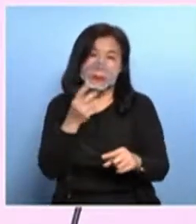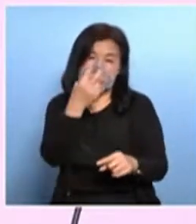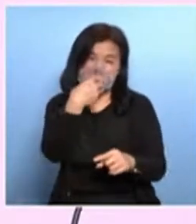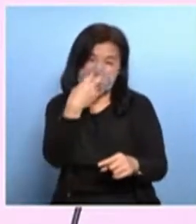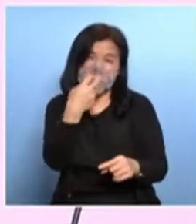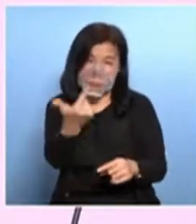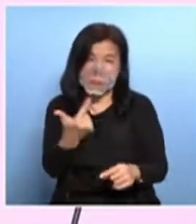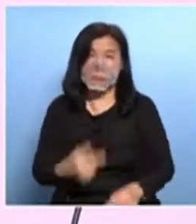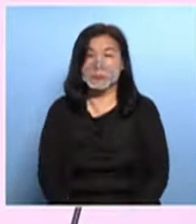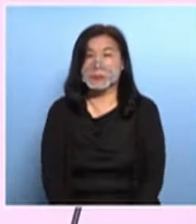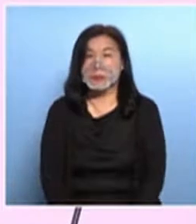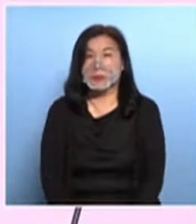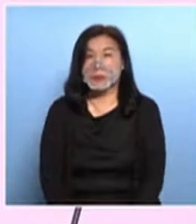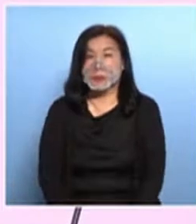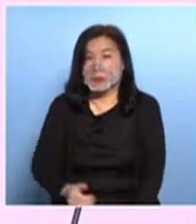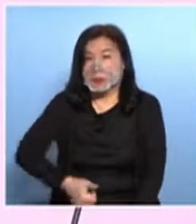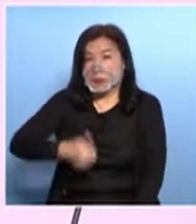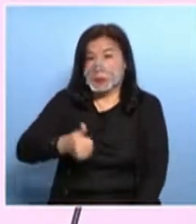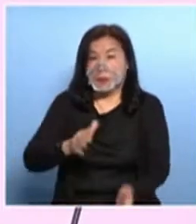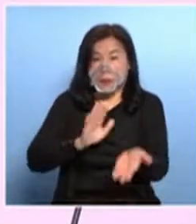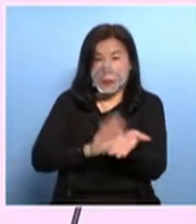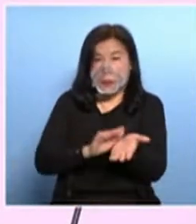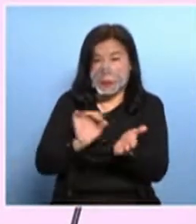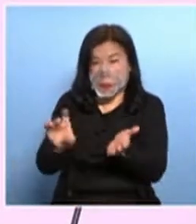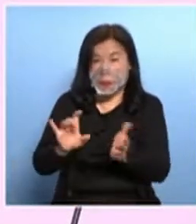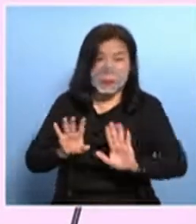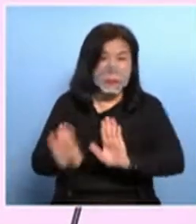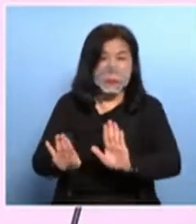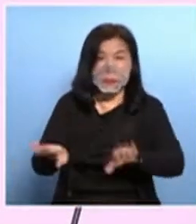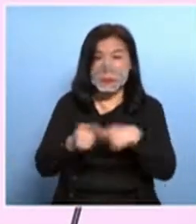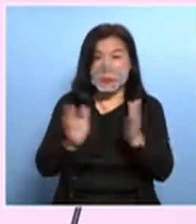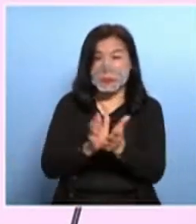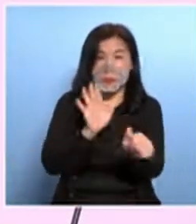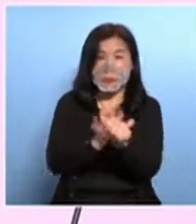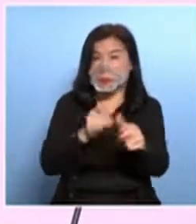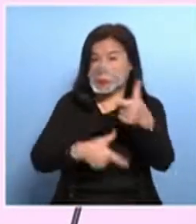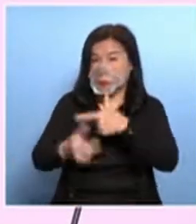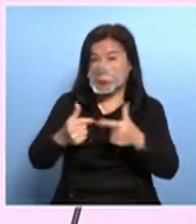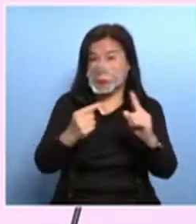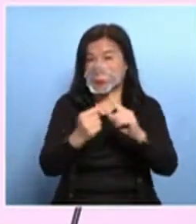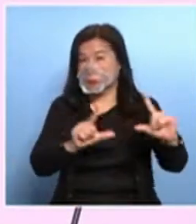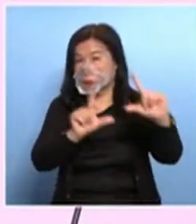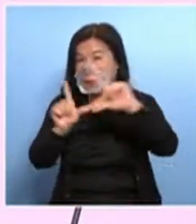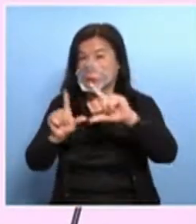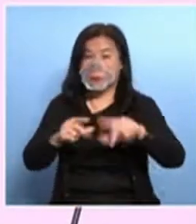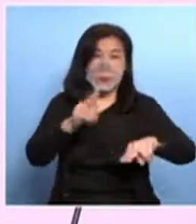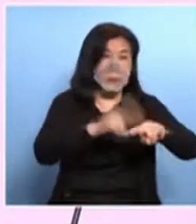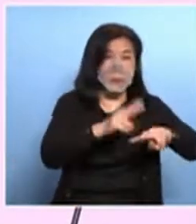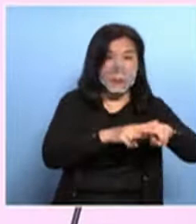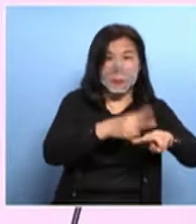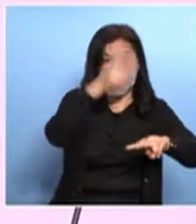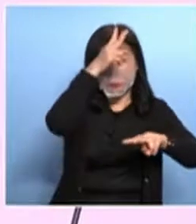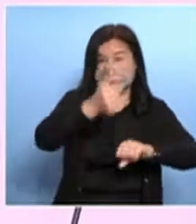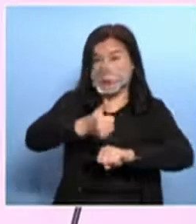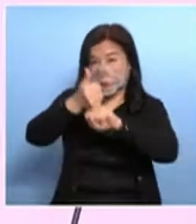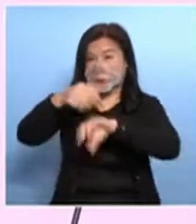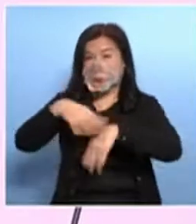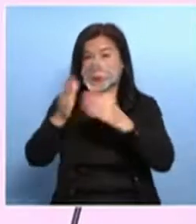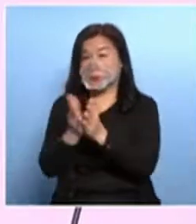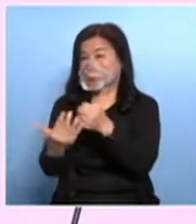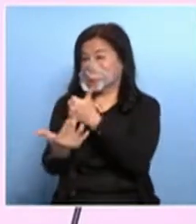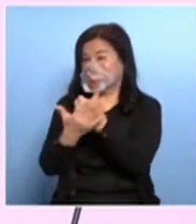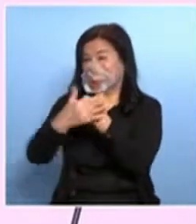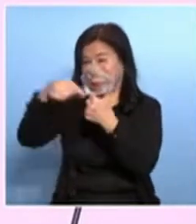not optimistic. The successful control of the epidemic is the key to safeguarding our economy and people's